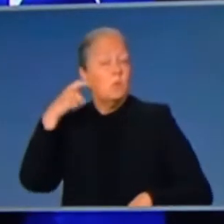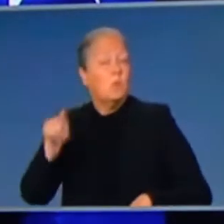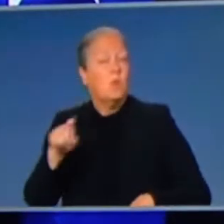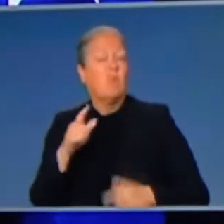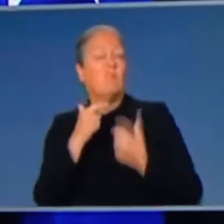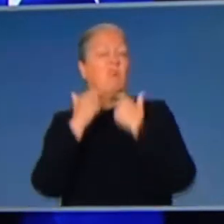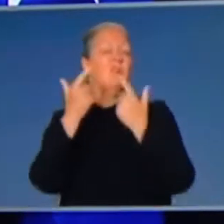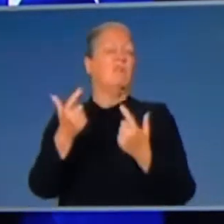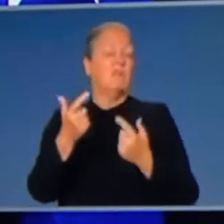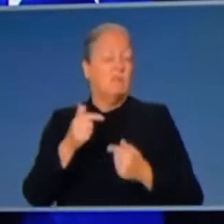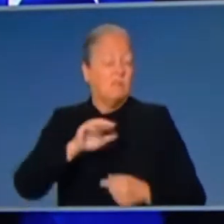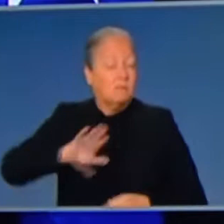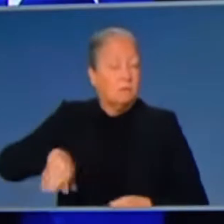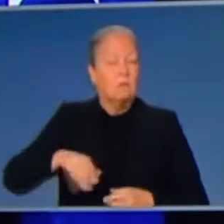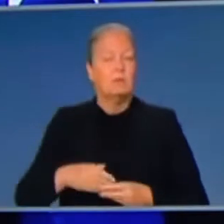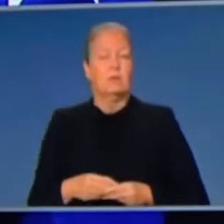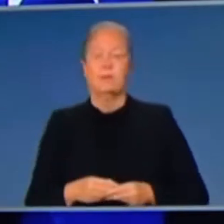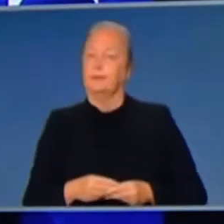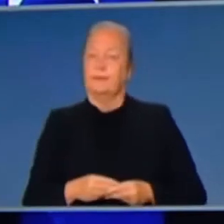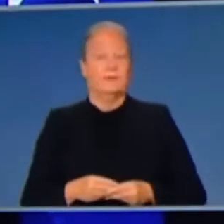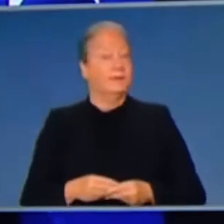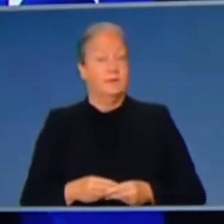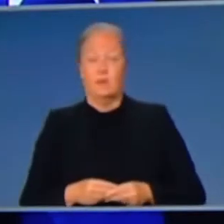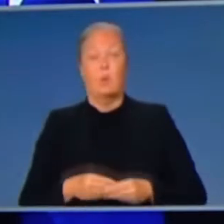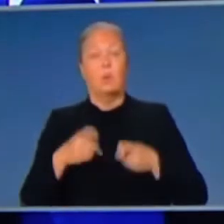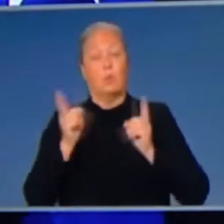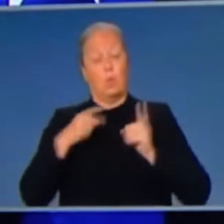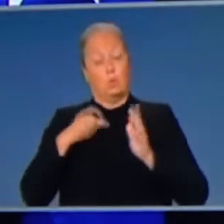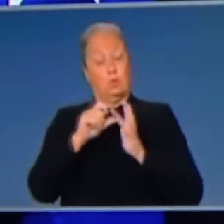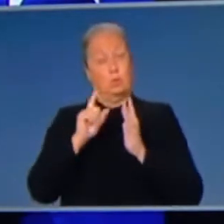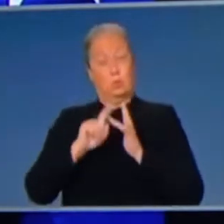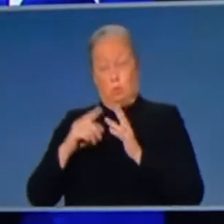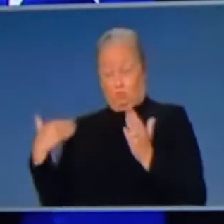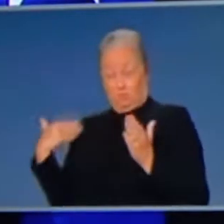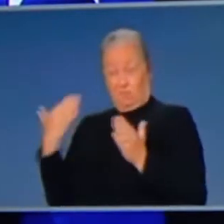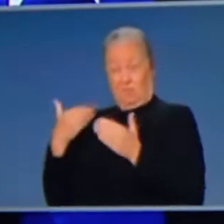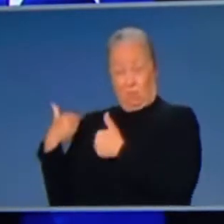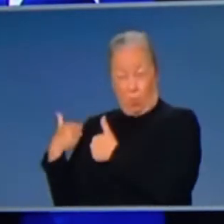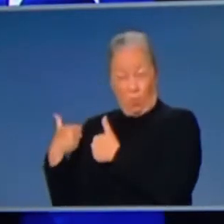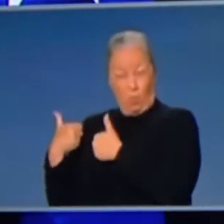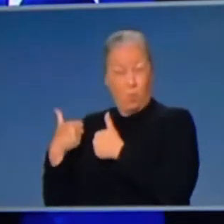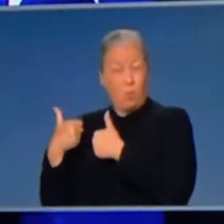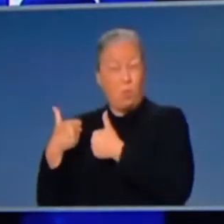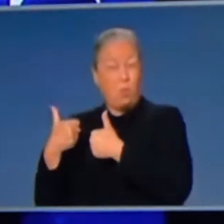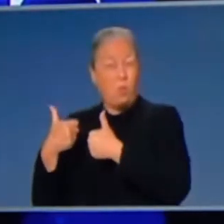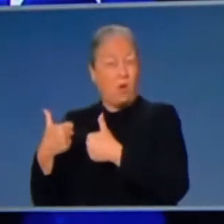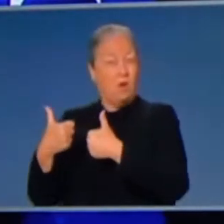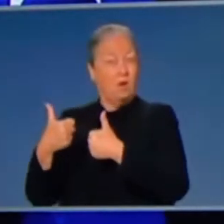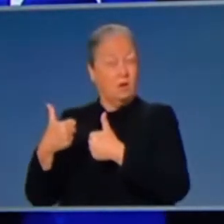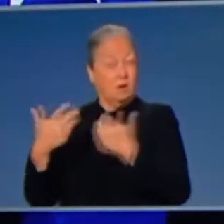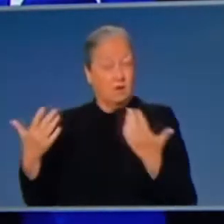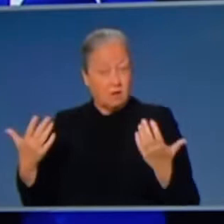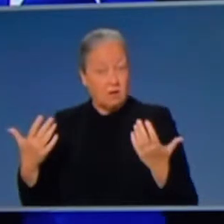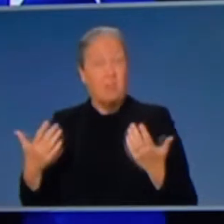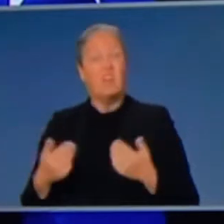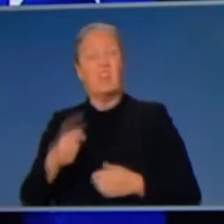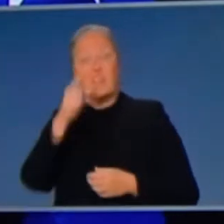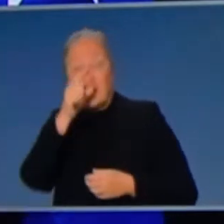would completely undo everything we have achieved so far together, and potentially